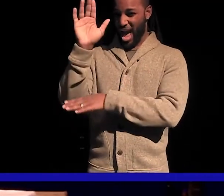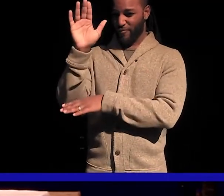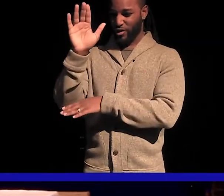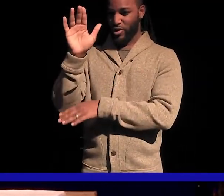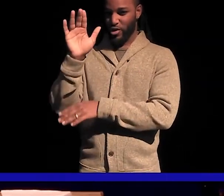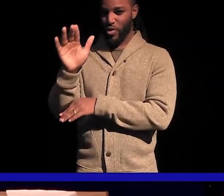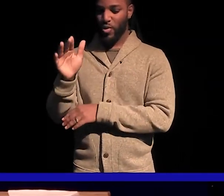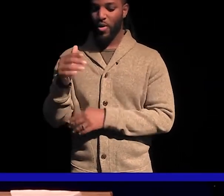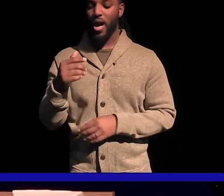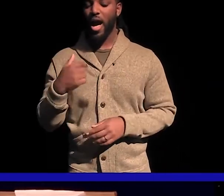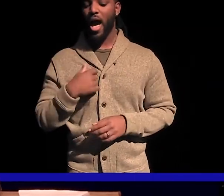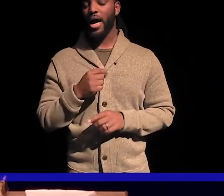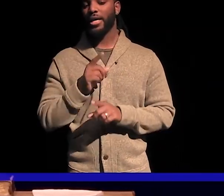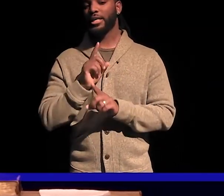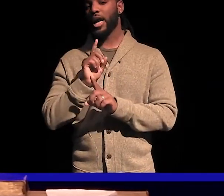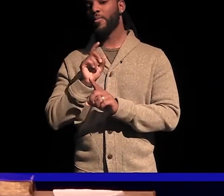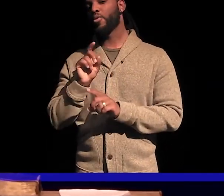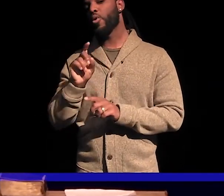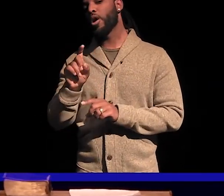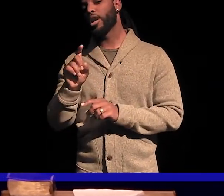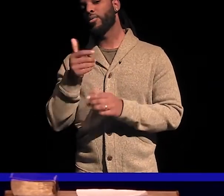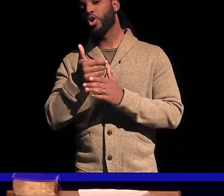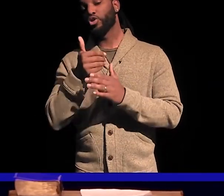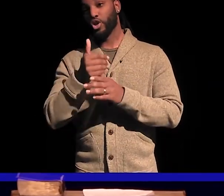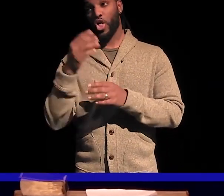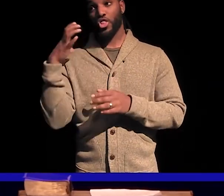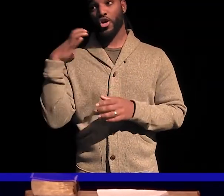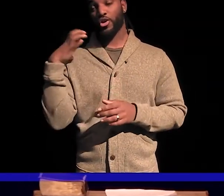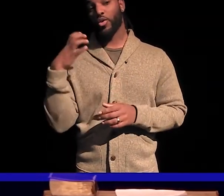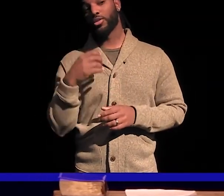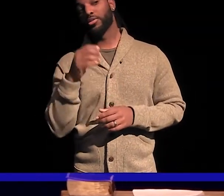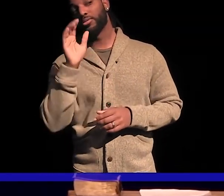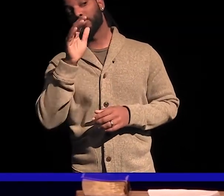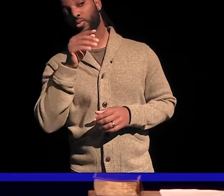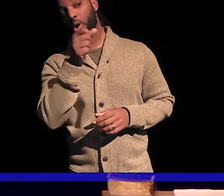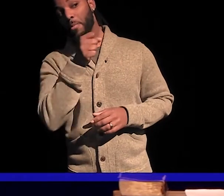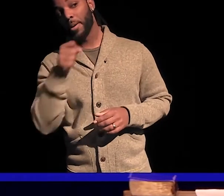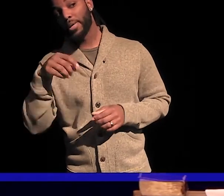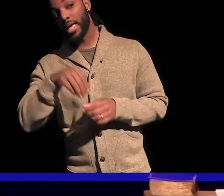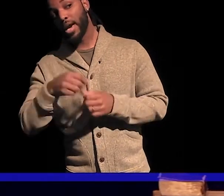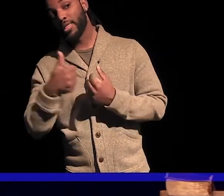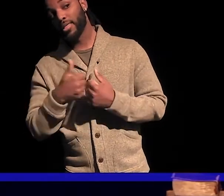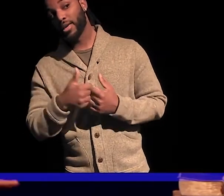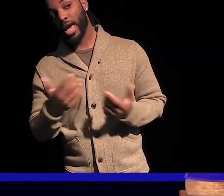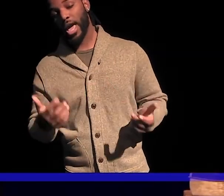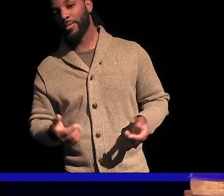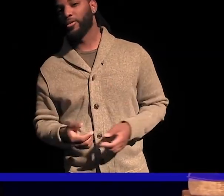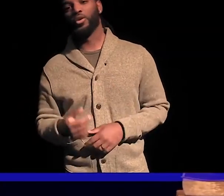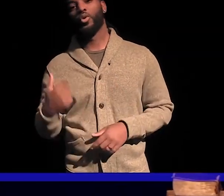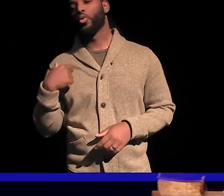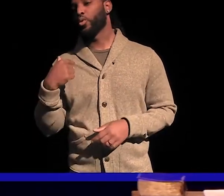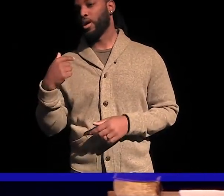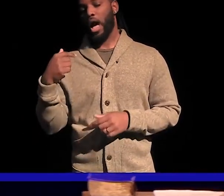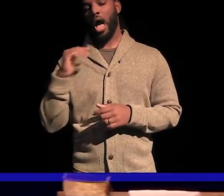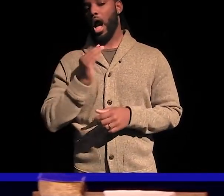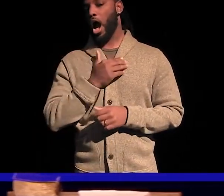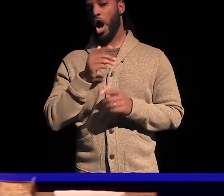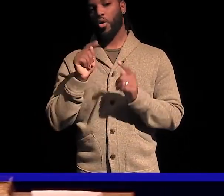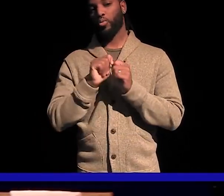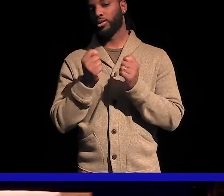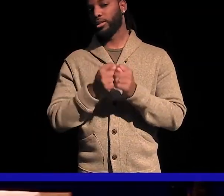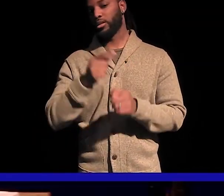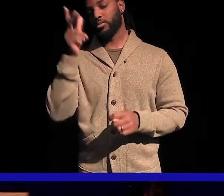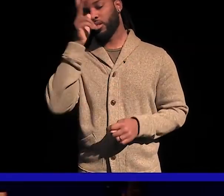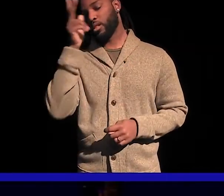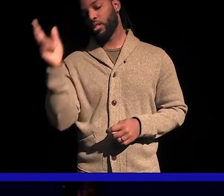up next to the coach so that he would put me in. We were just getting killed in the game. And all of a sudden he